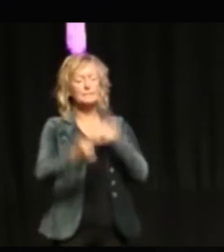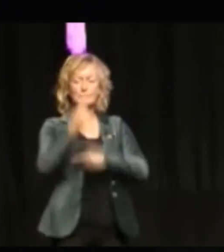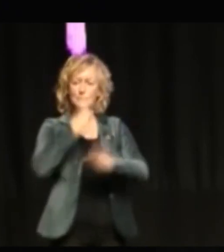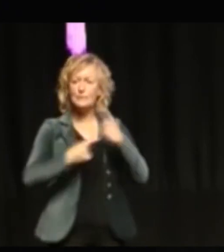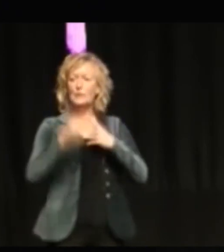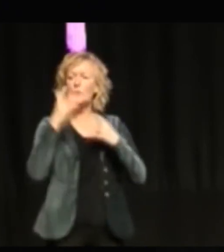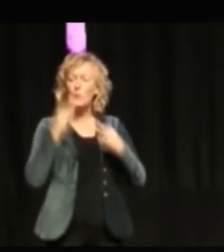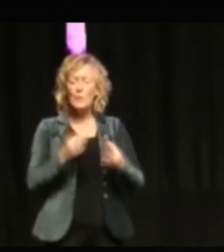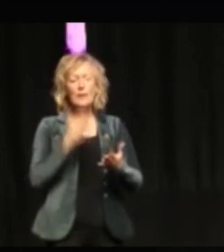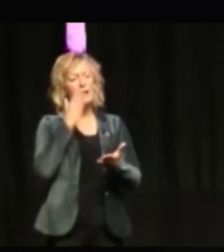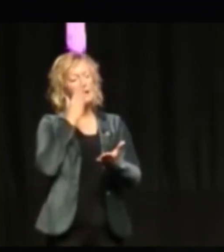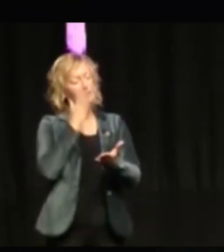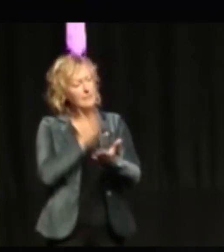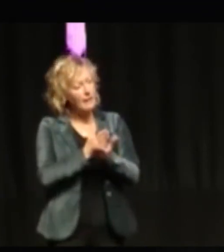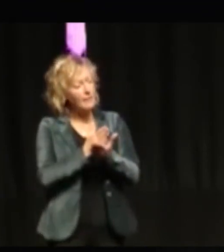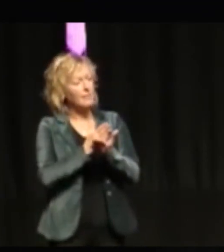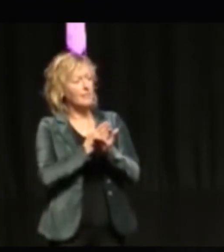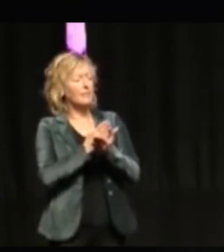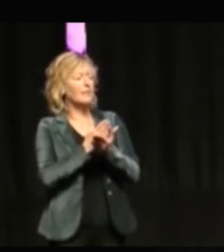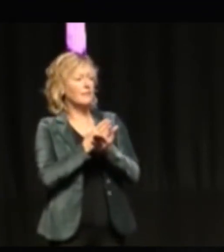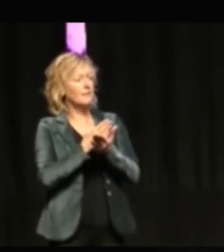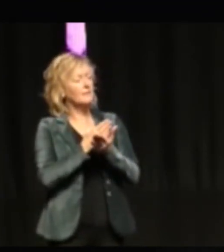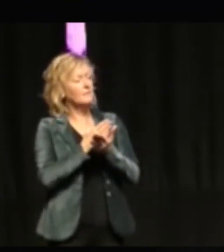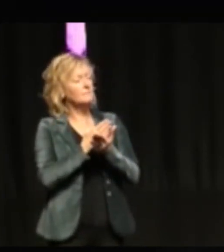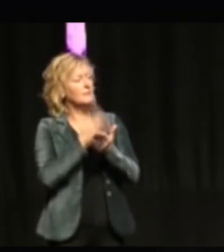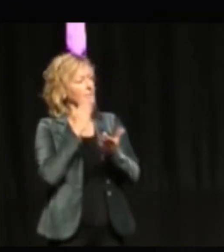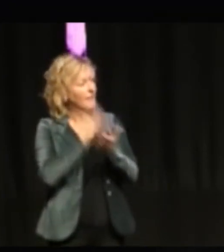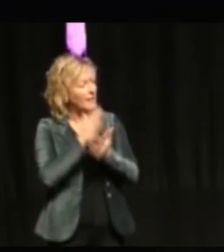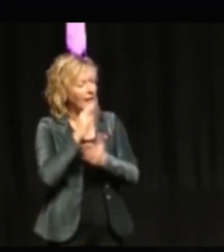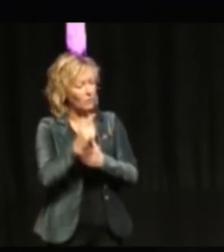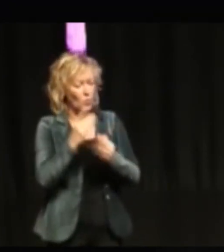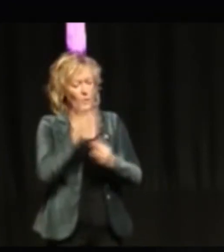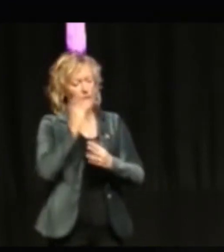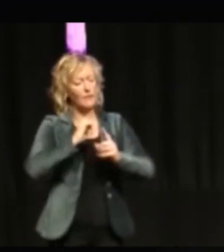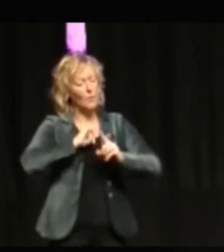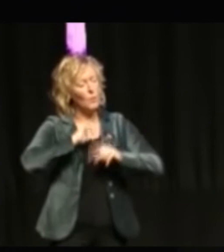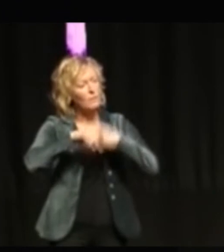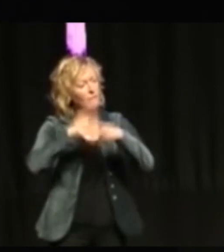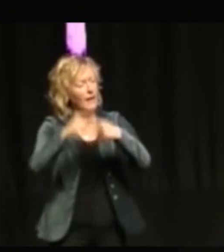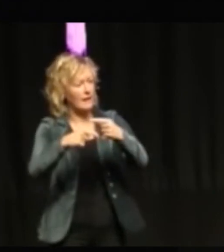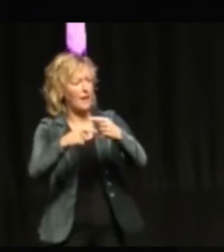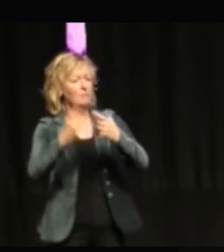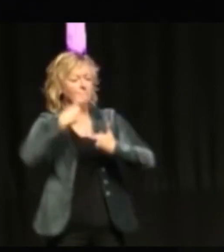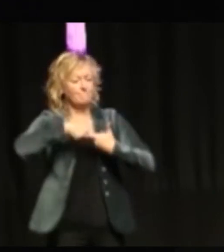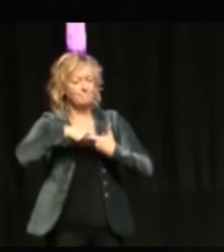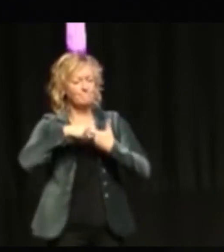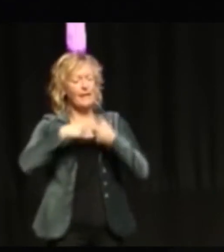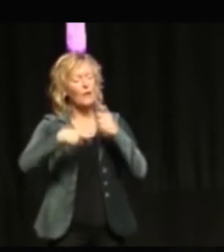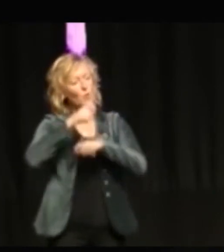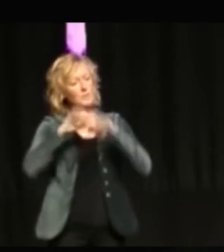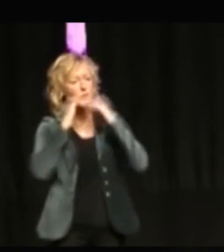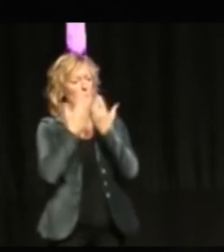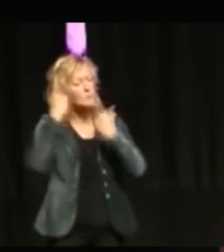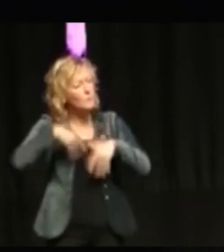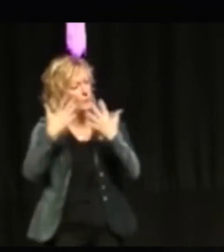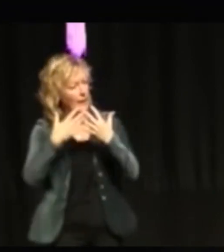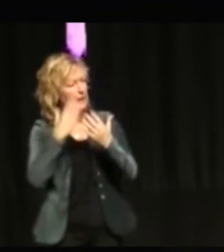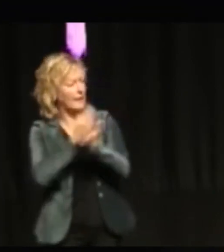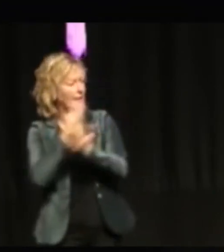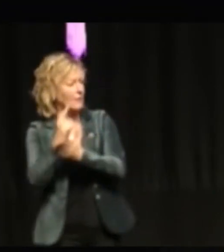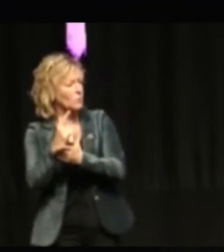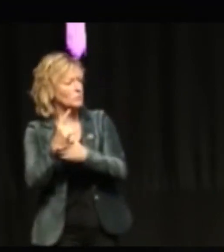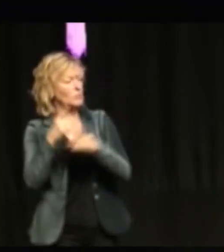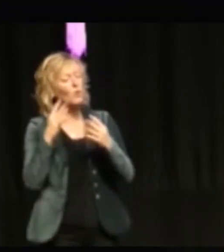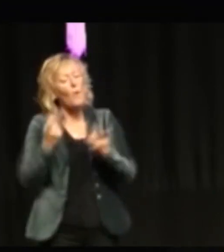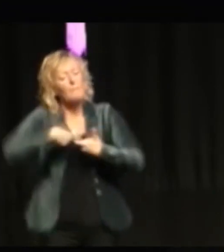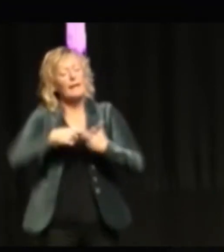peasants' rights and how it should be, the development on economic, social, and cultural rights and the right to